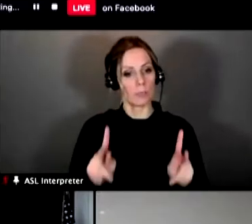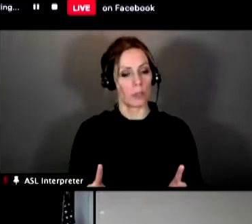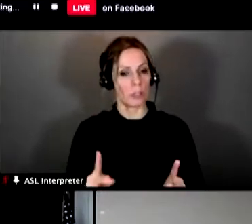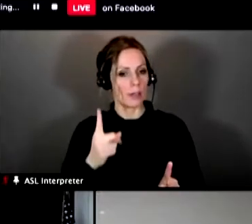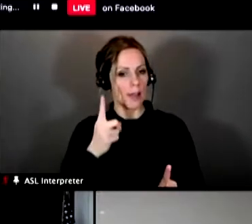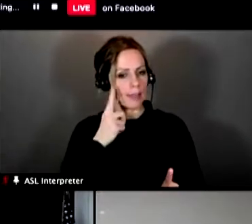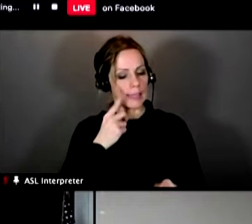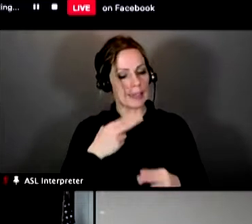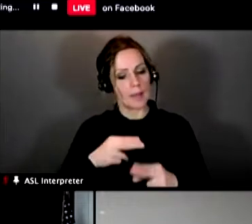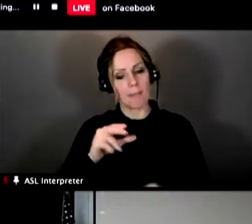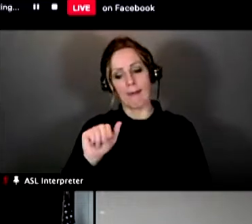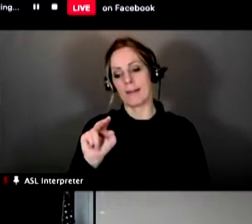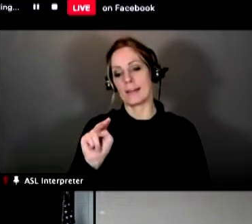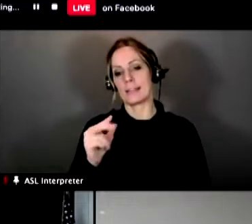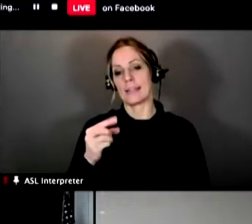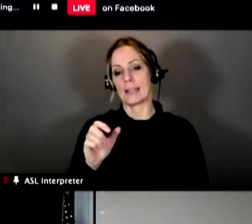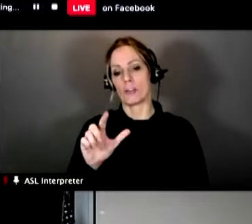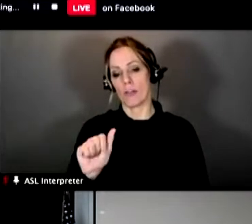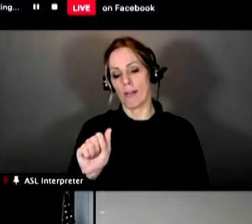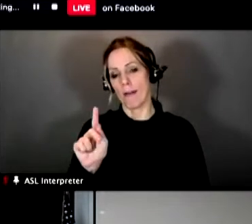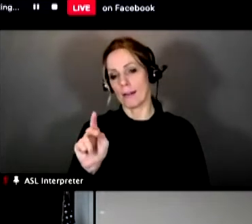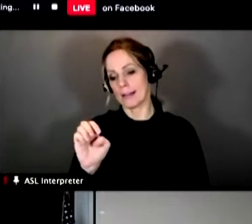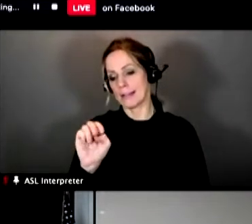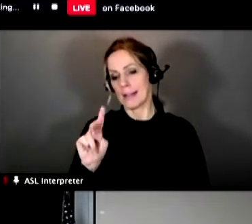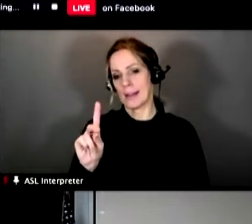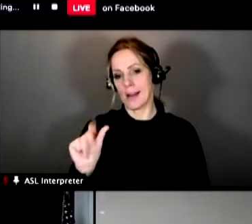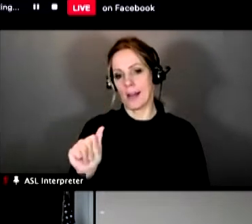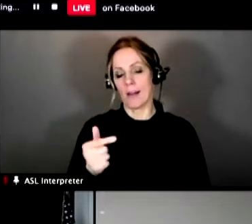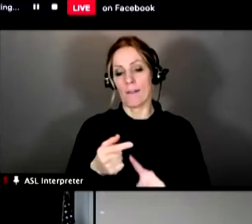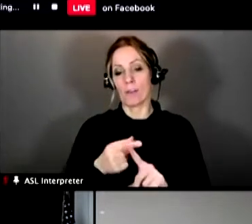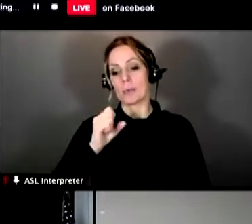who calls from South Salt Lake. Angela, please, you're on the air.